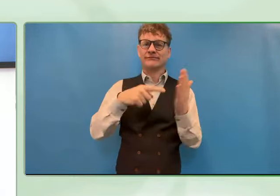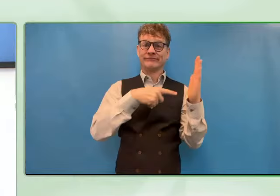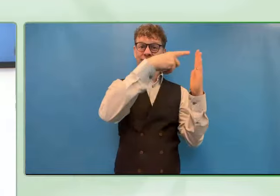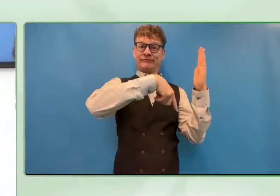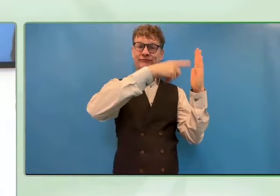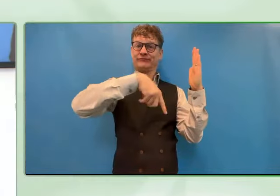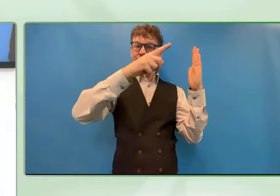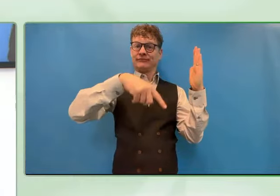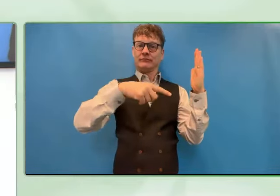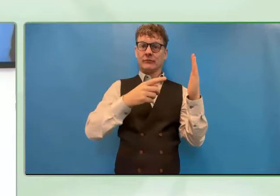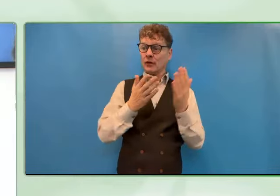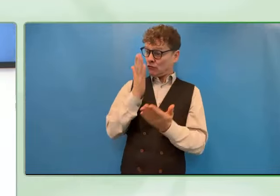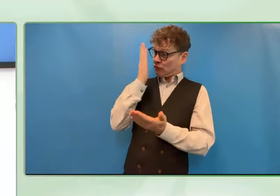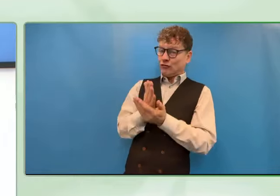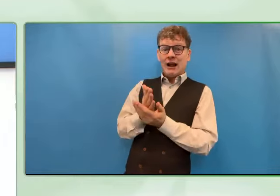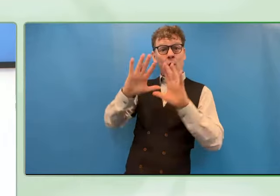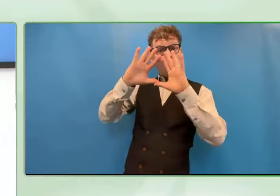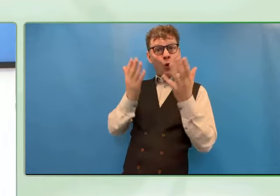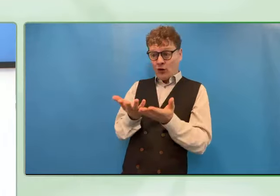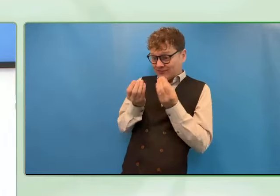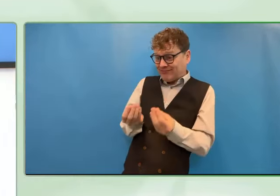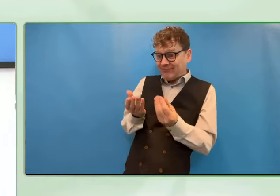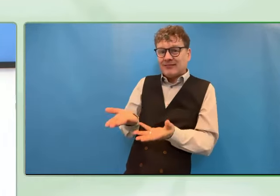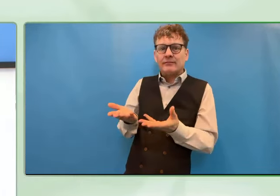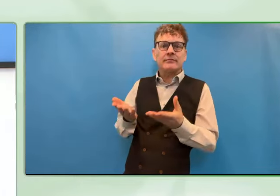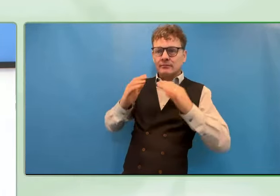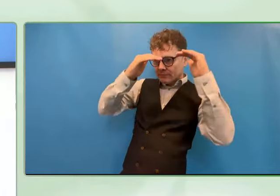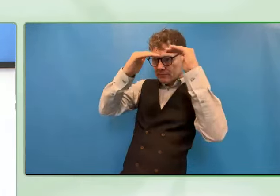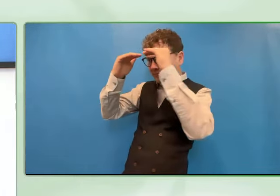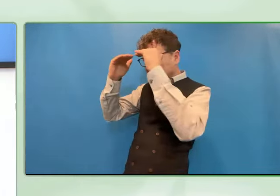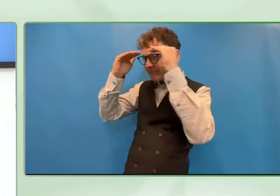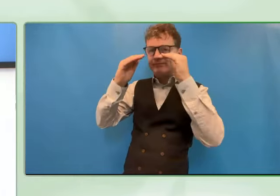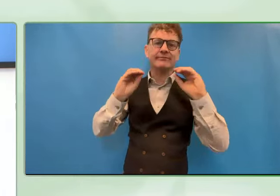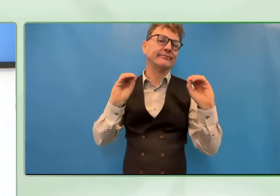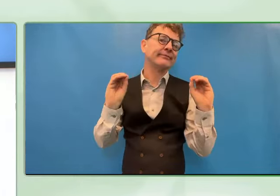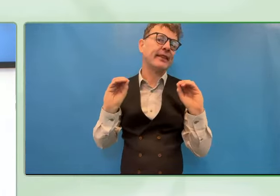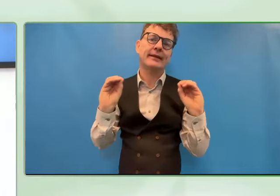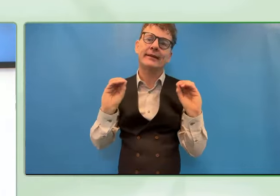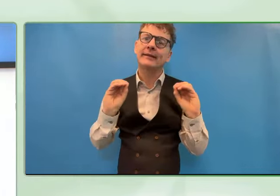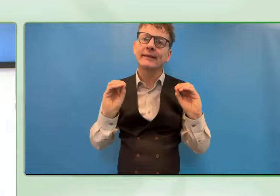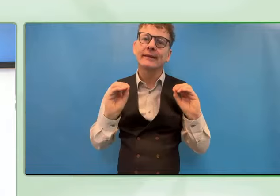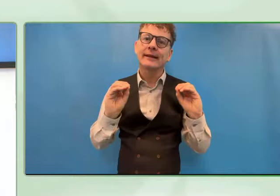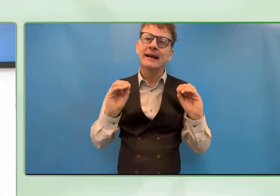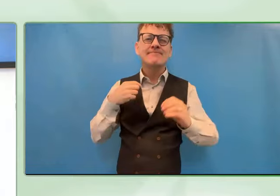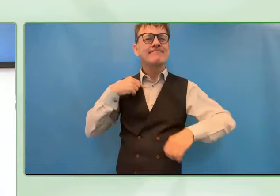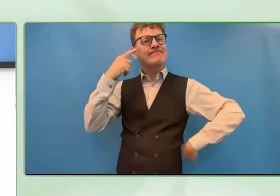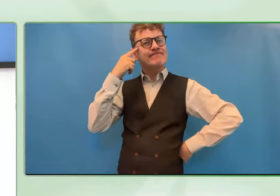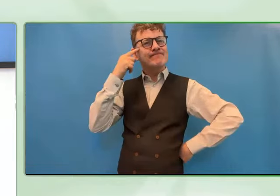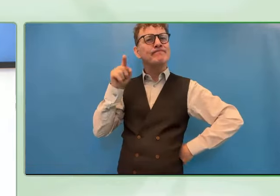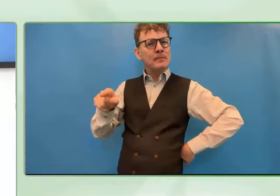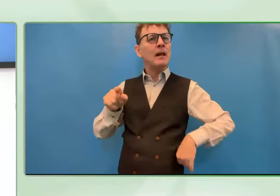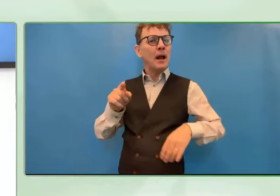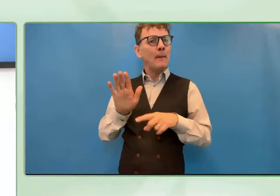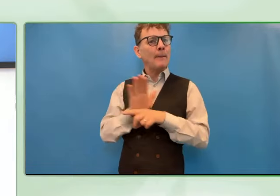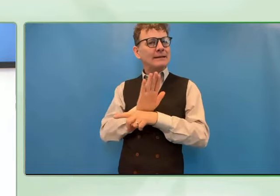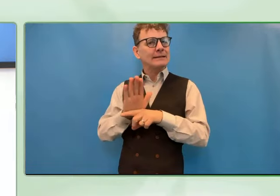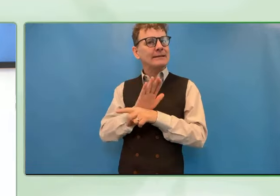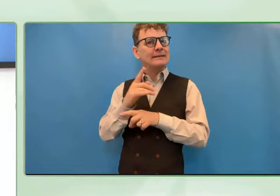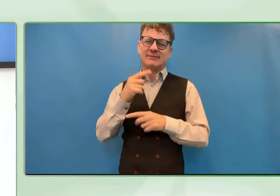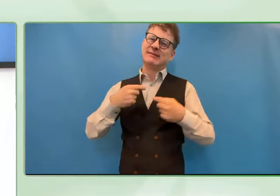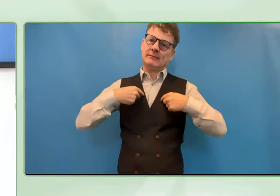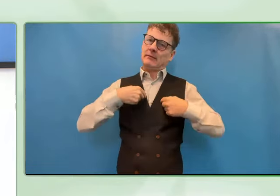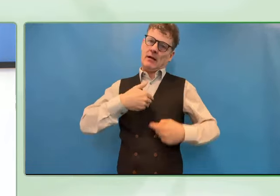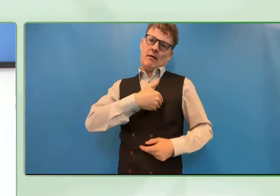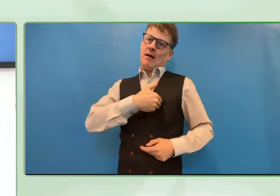ground. And that is where we thought, this is a good business idea. Because in my head, I'm a business guy.